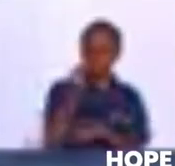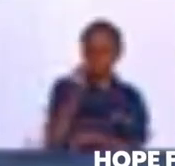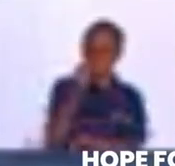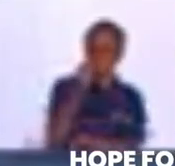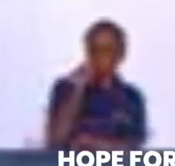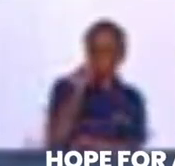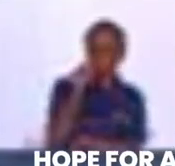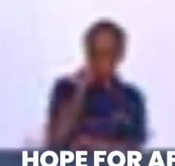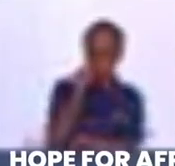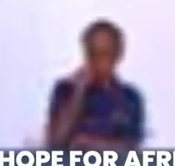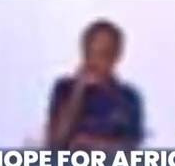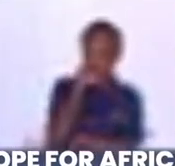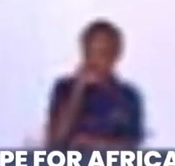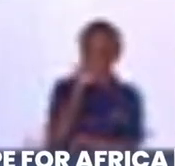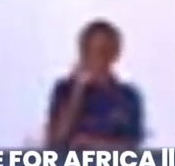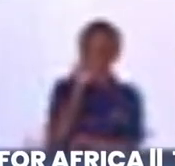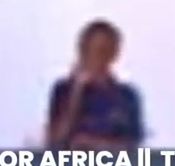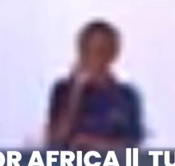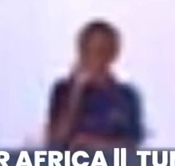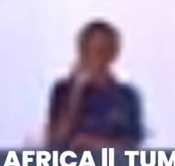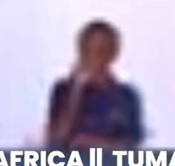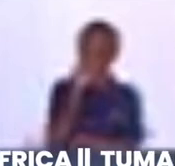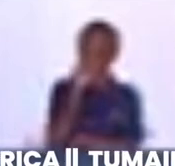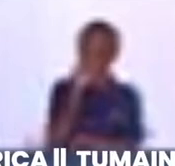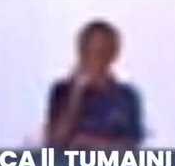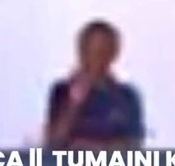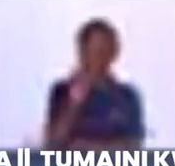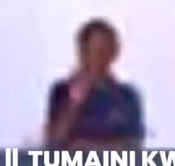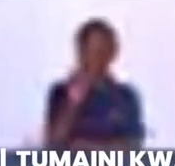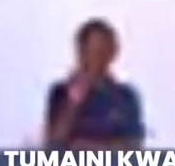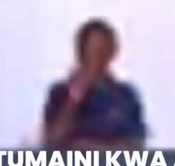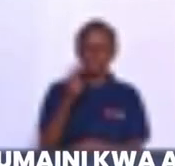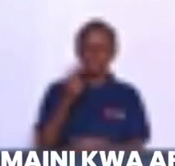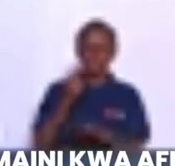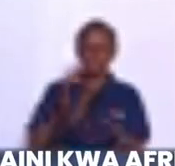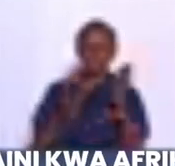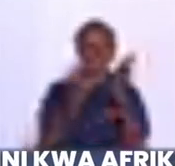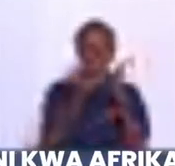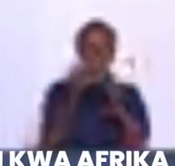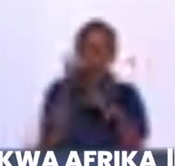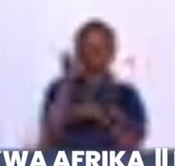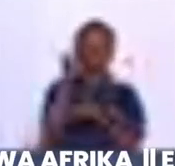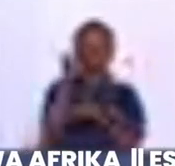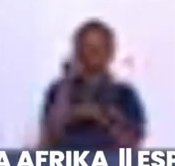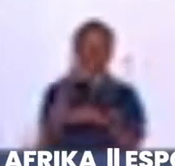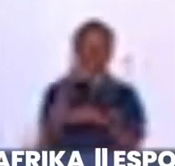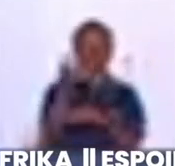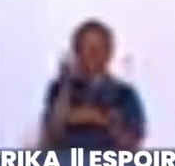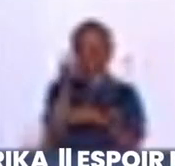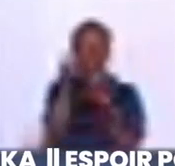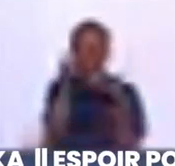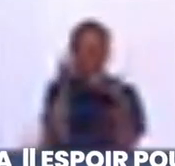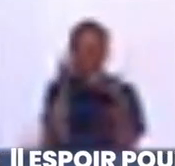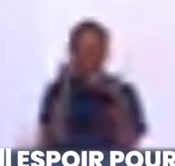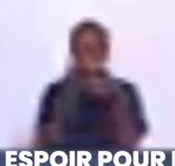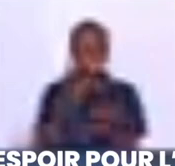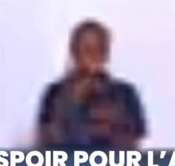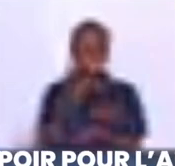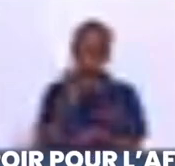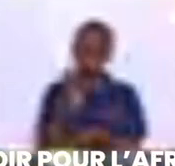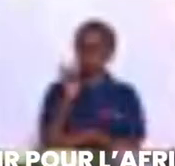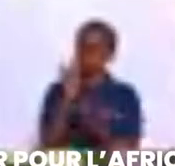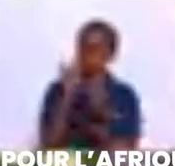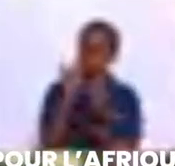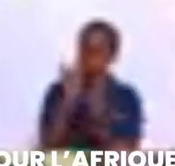And I remember just after presenting, I was talking to her over the phone, and then she told me that I was watching